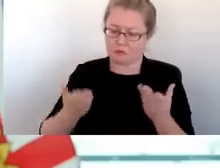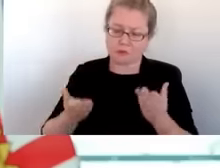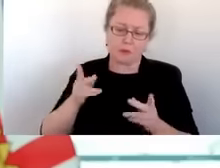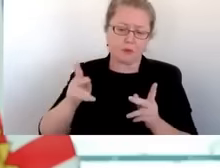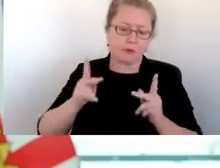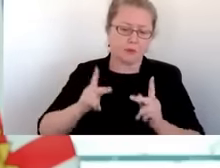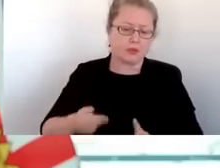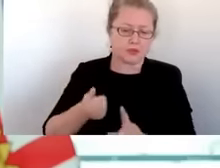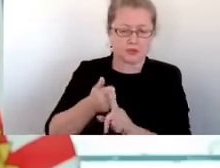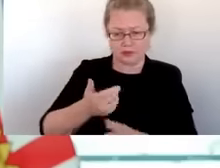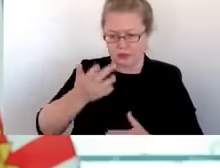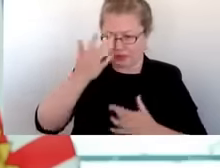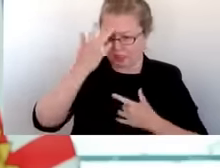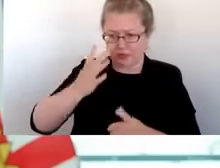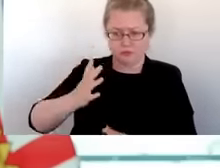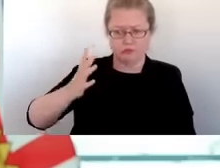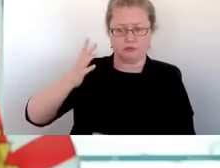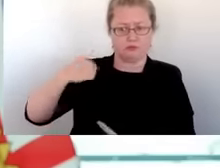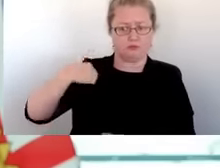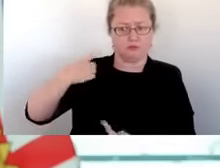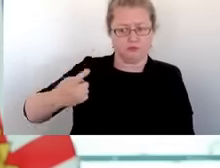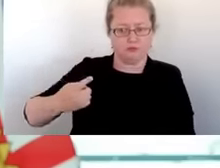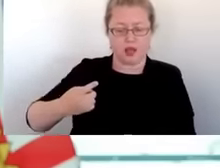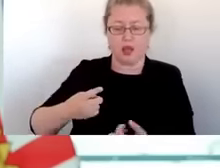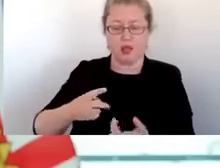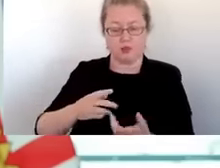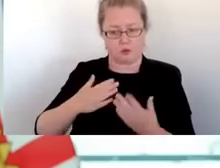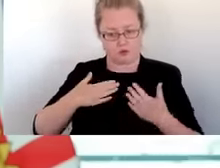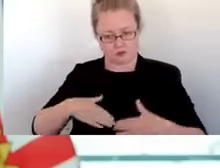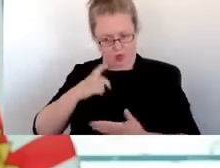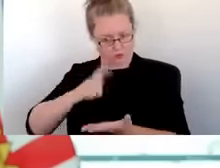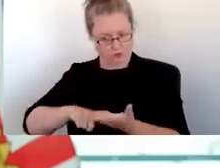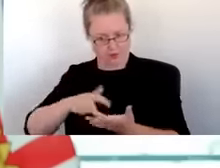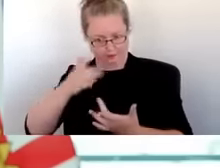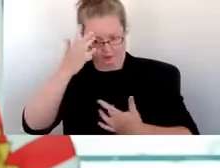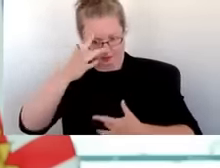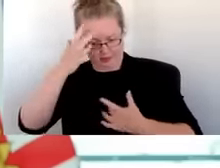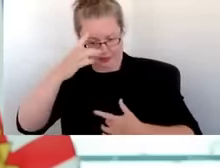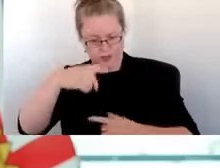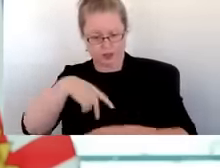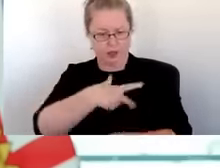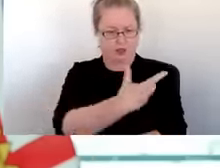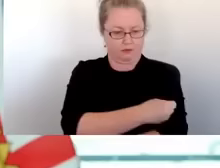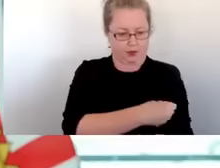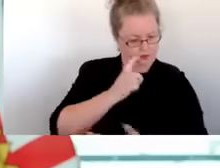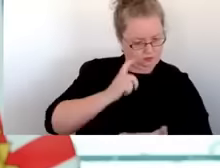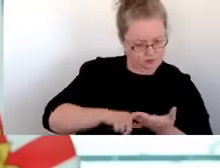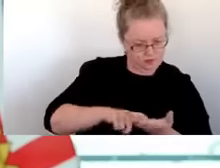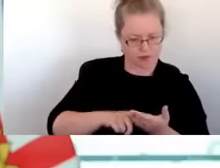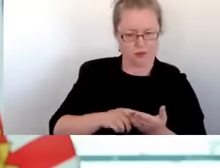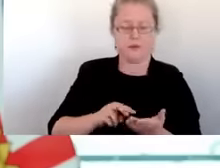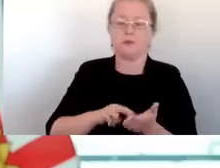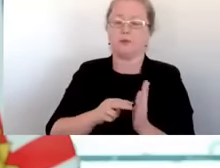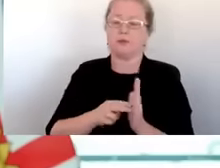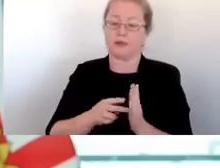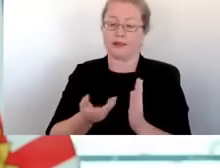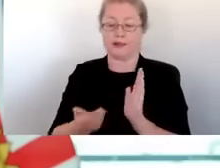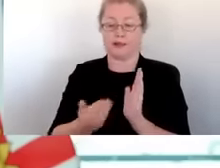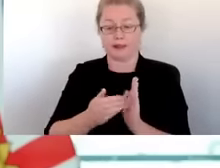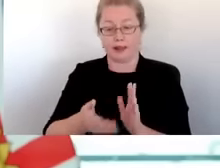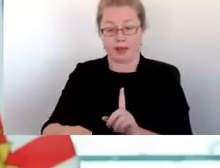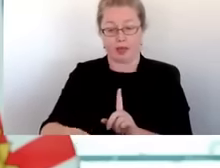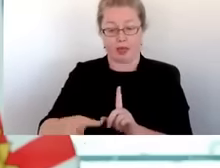recognize the virus and protect them in a way that we haven't had before. So what does all this mean? With